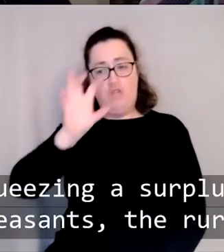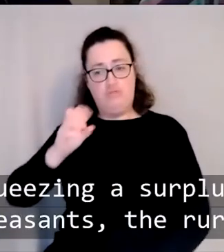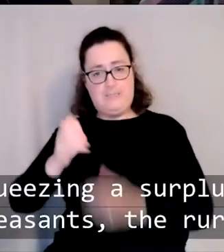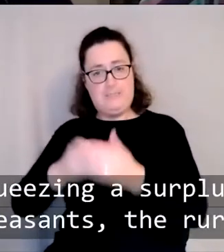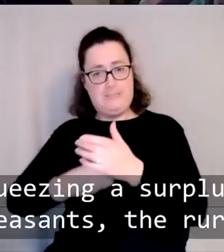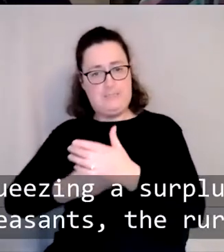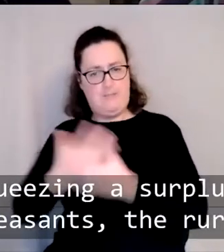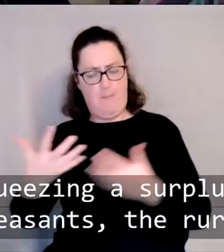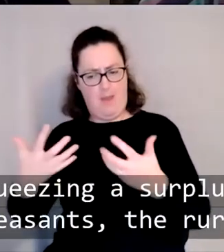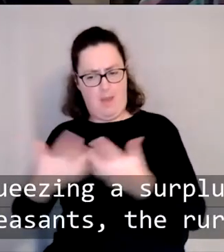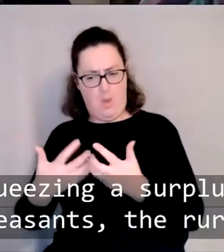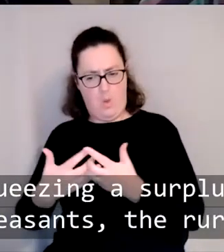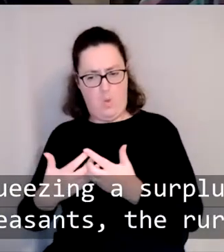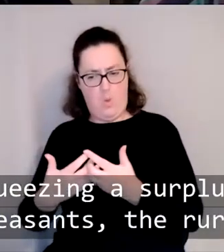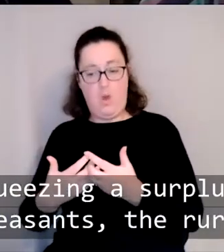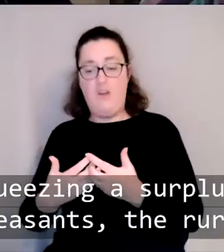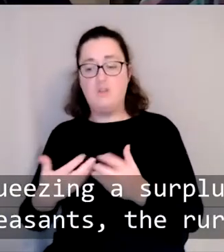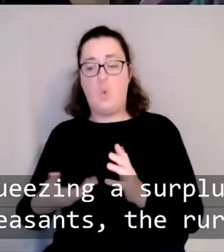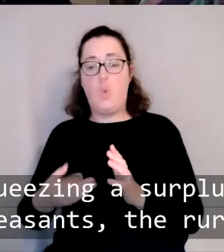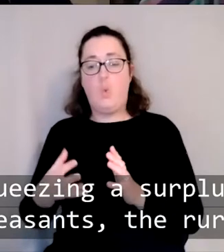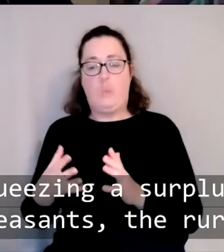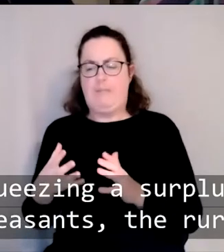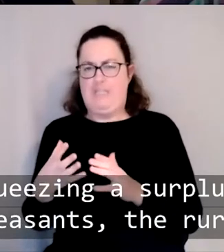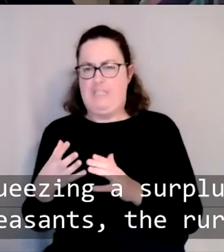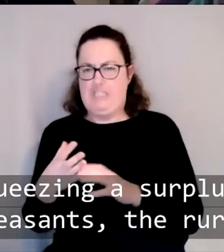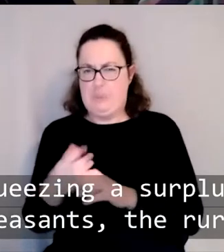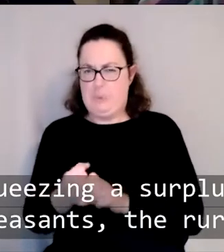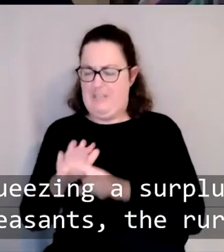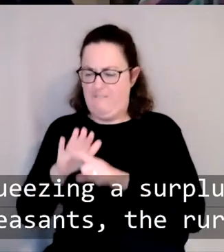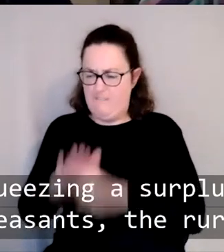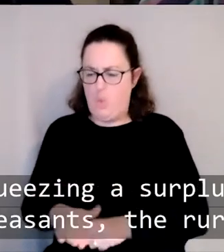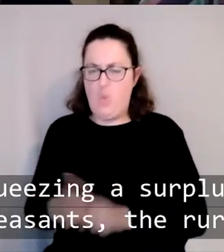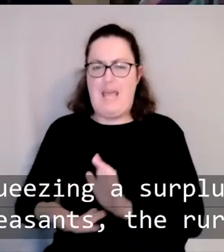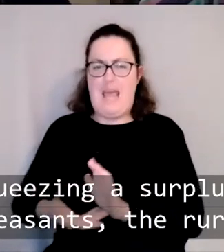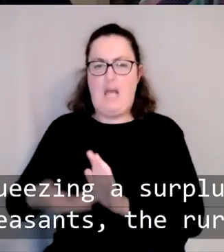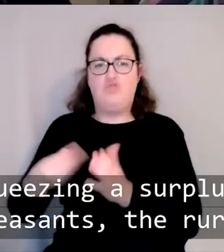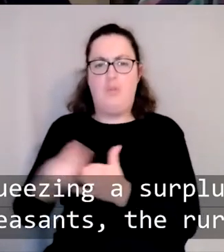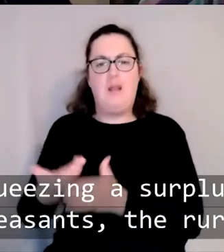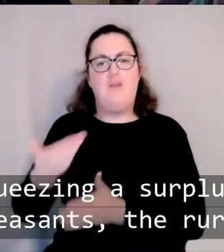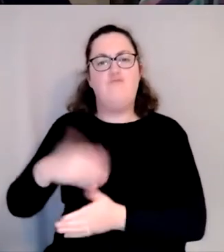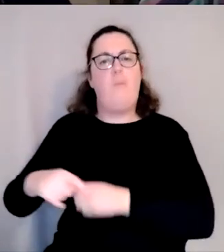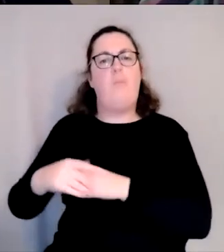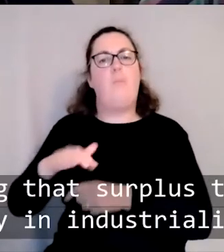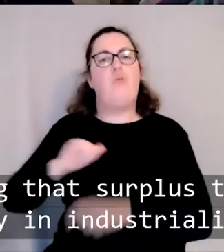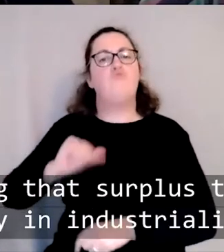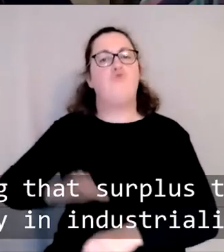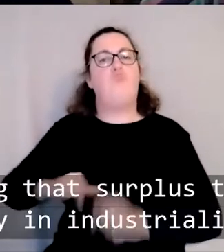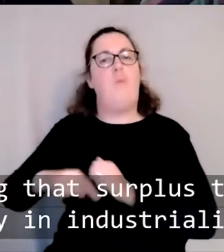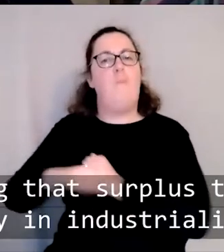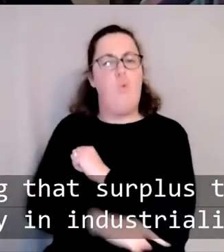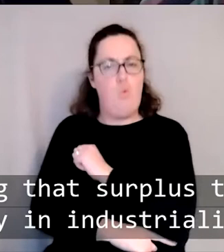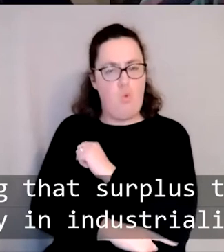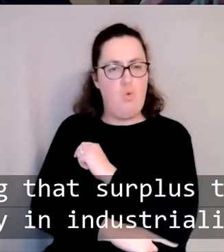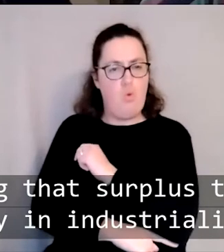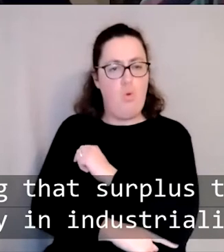is by squeezing a surplus out of the peasants, the rural poor, and using